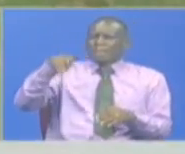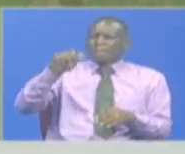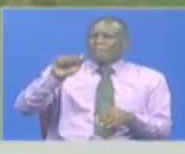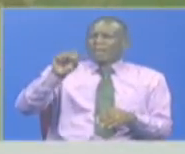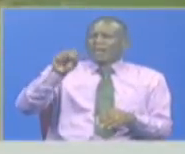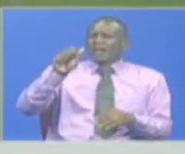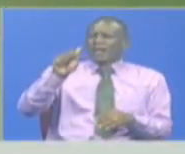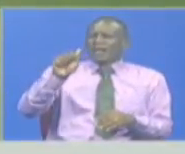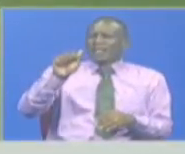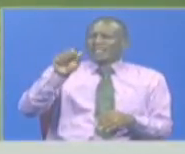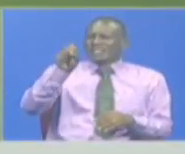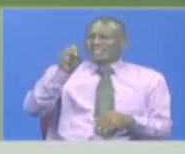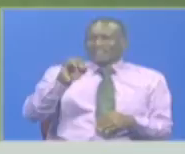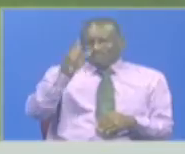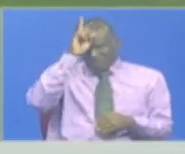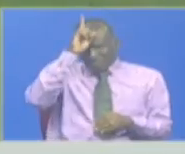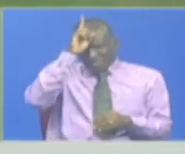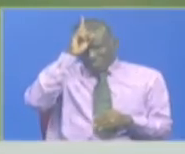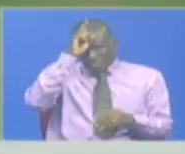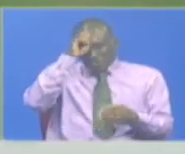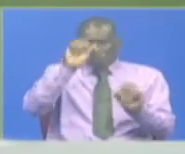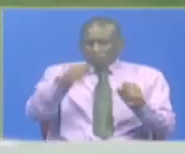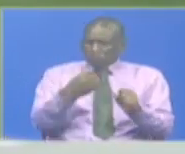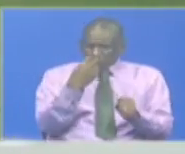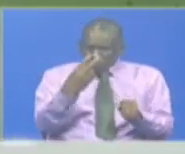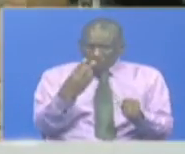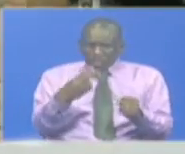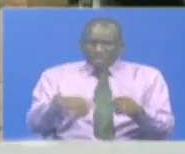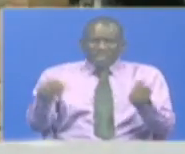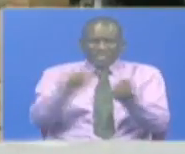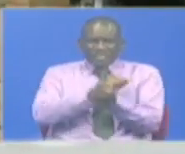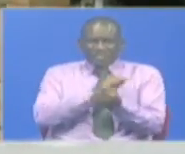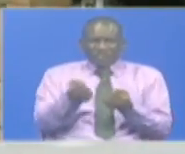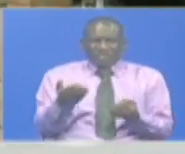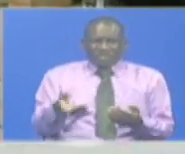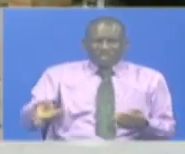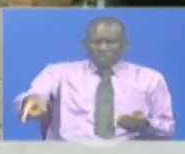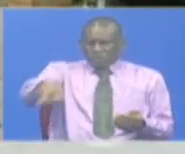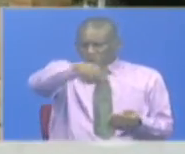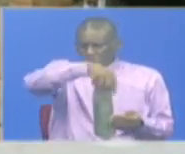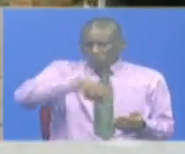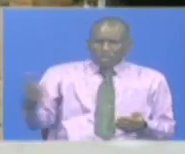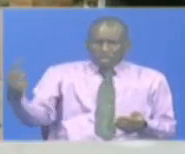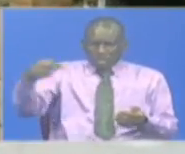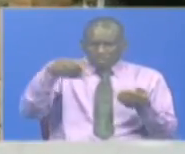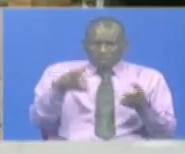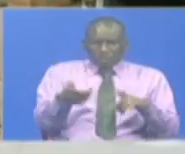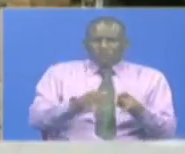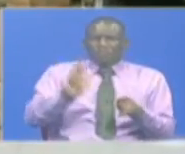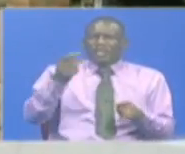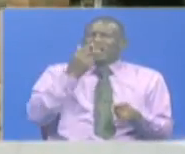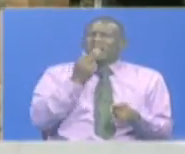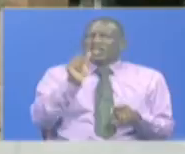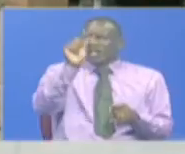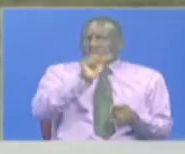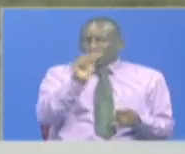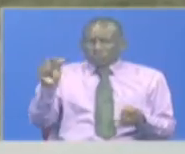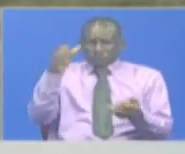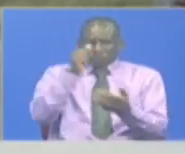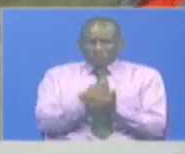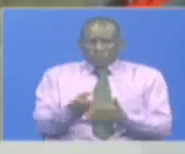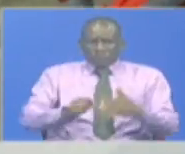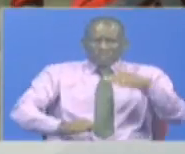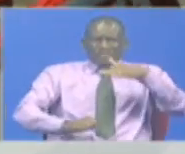is evident from the skies. We are here from Kenya Red Cross headquarters supporting the